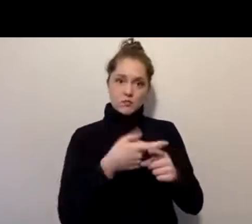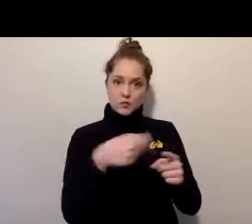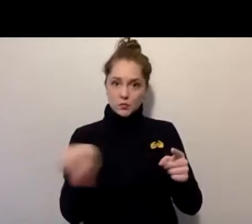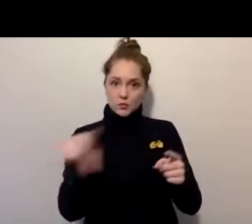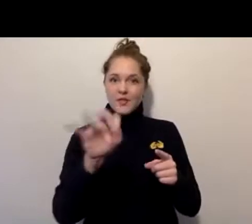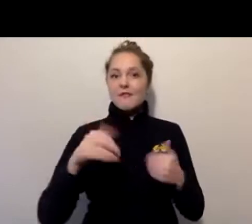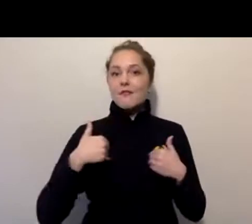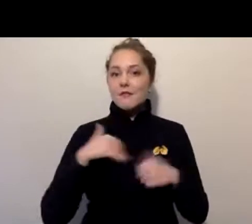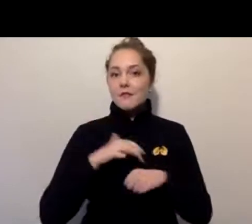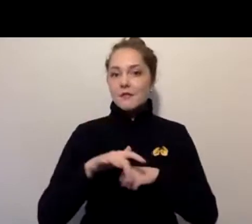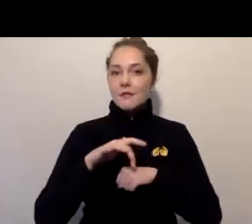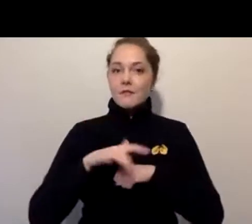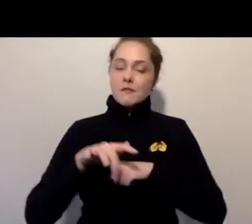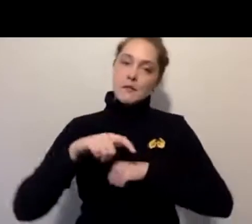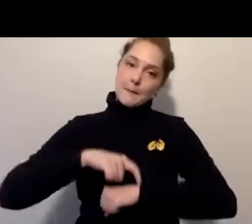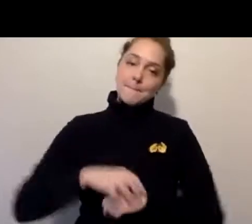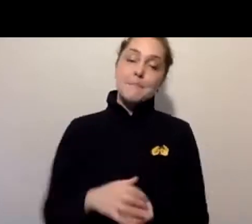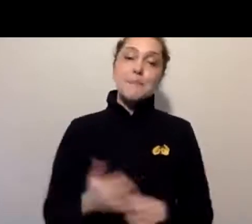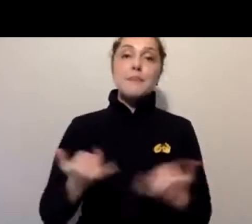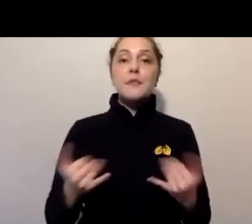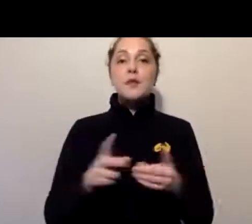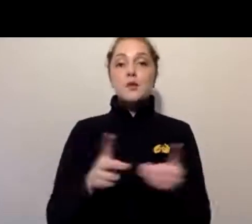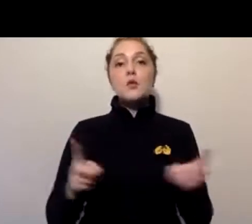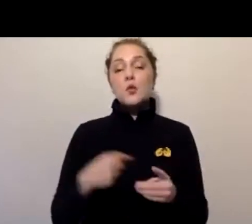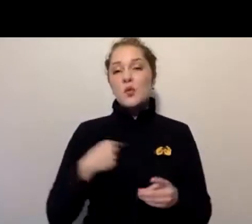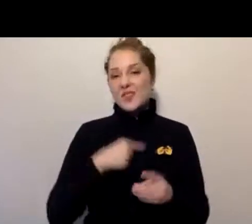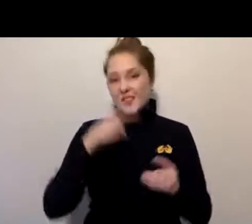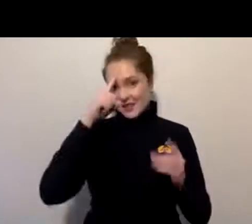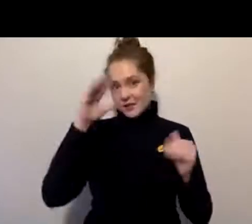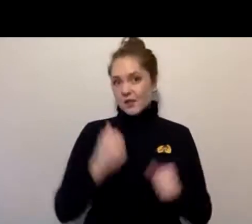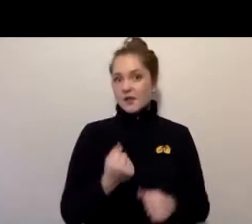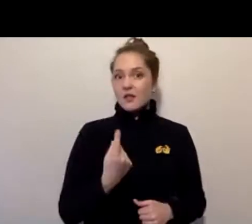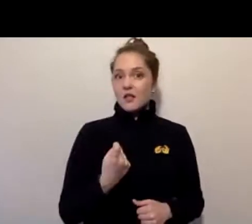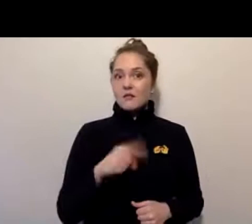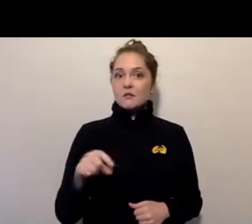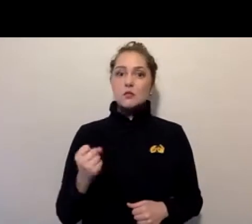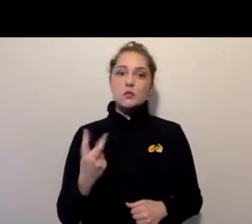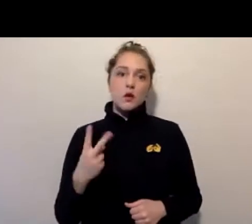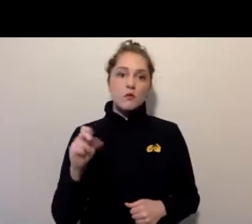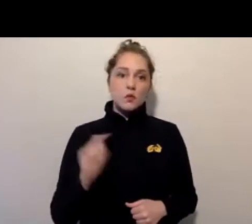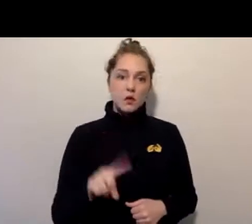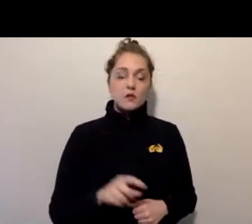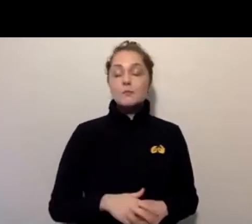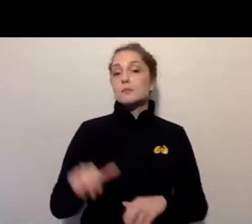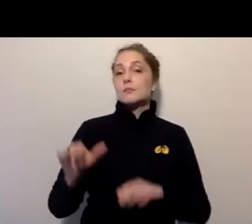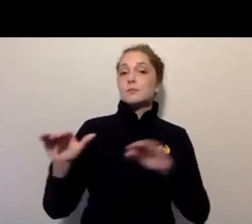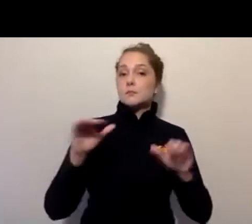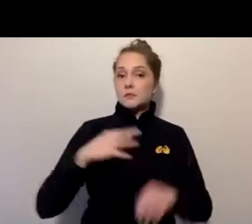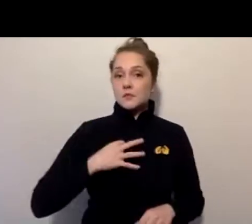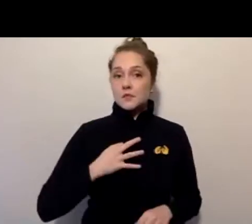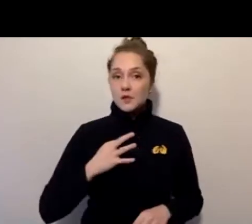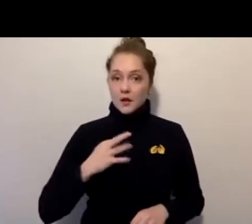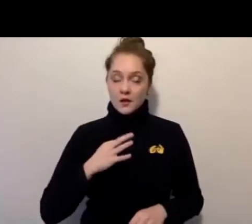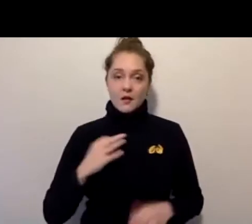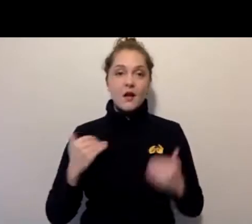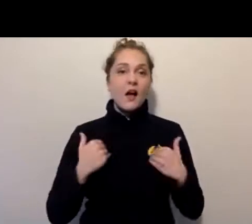time allows. For this district, we anticipate being able to get through 11 to 12 questions. Let me remind the candidates of the forum